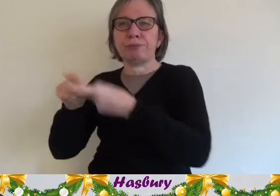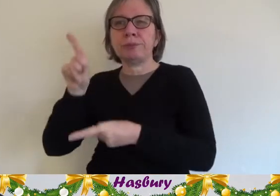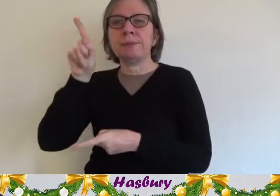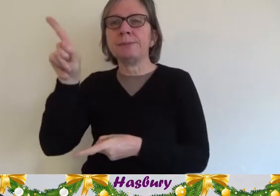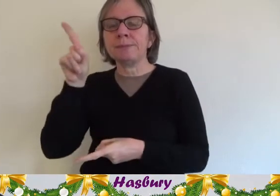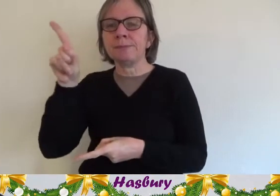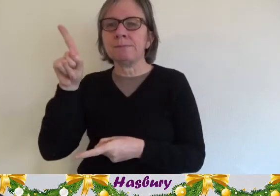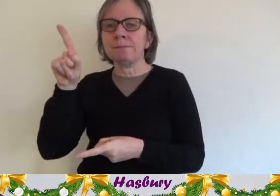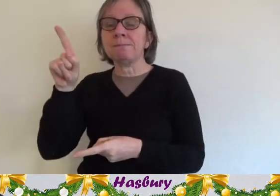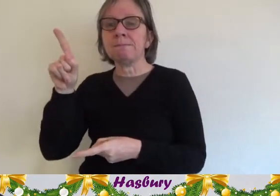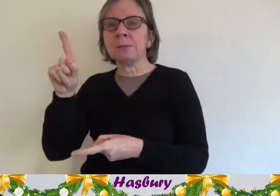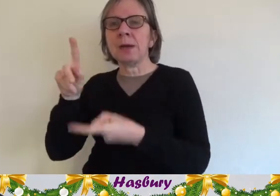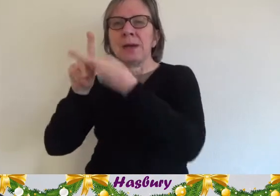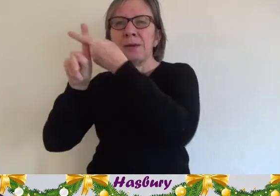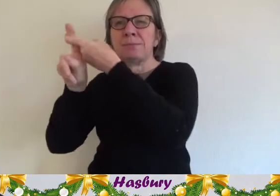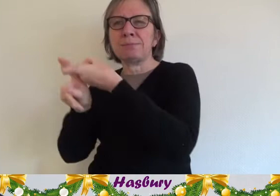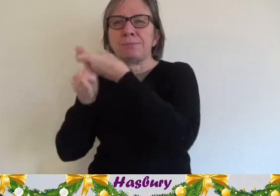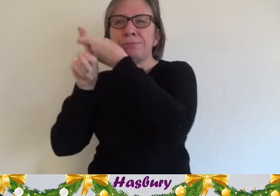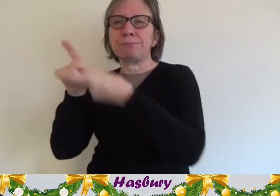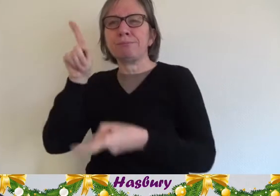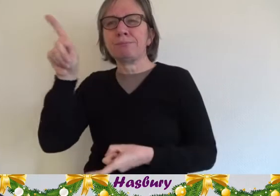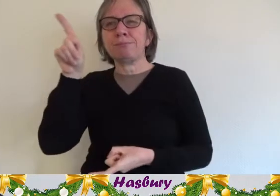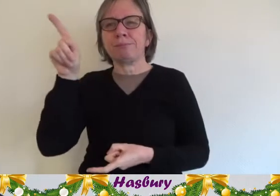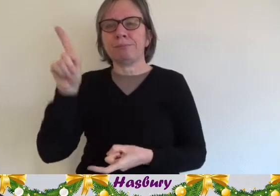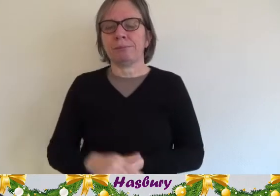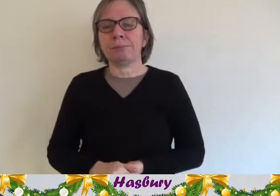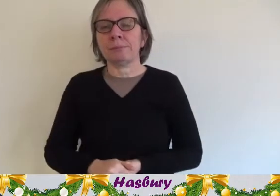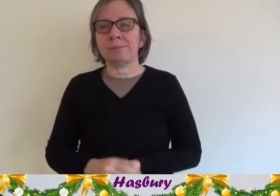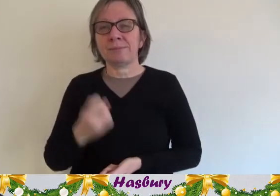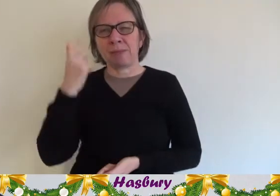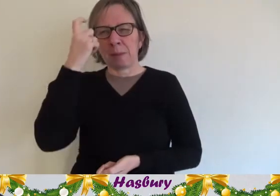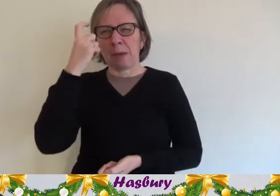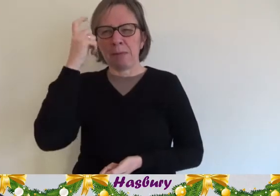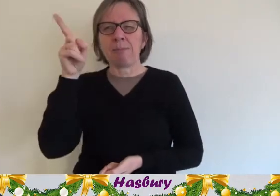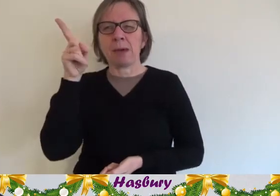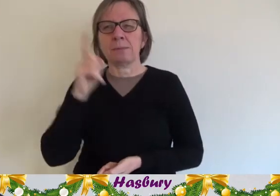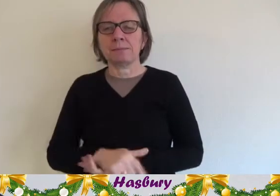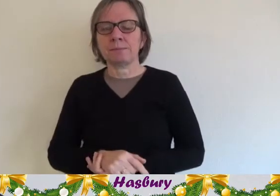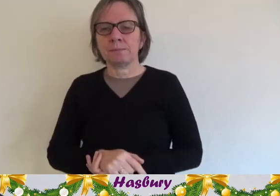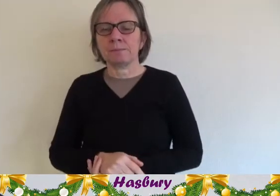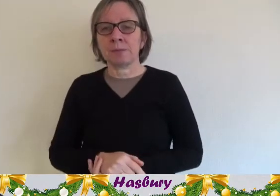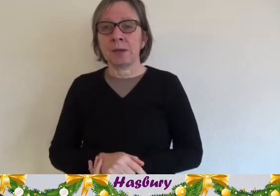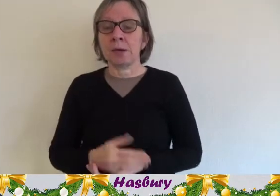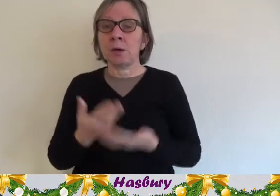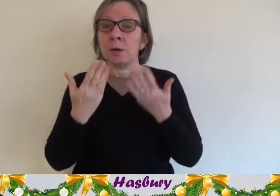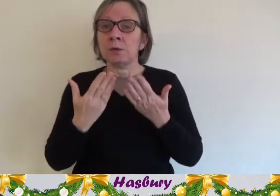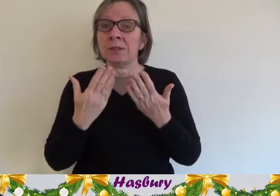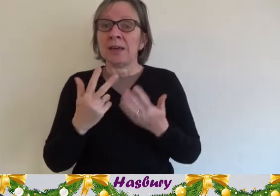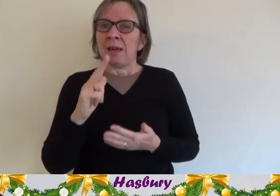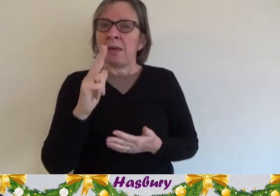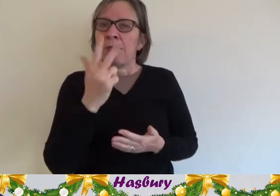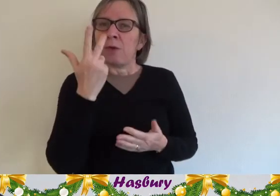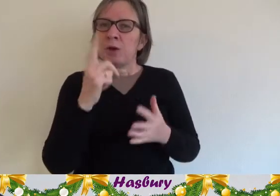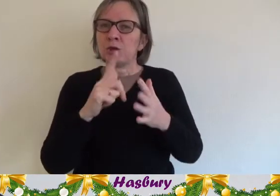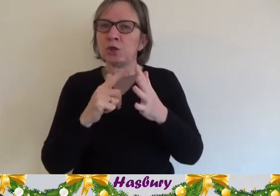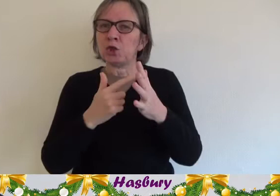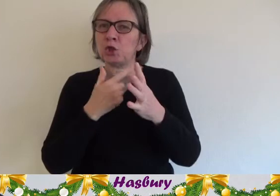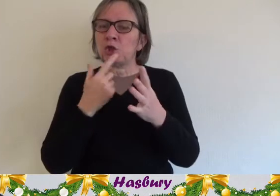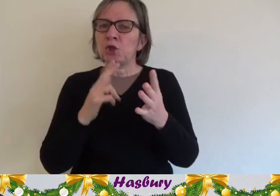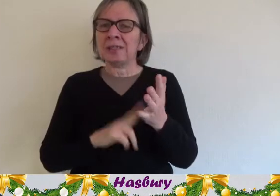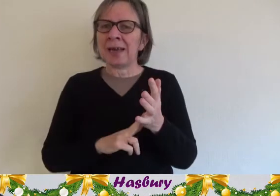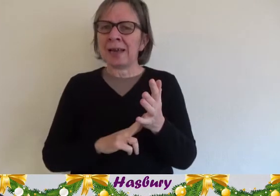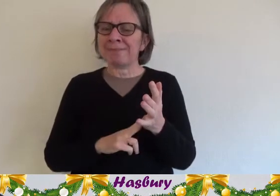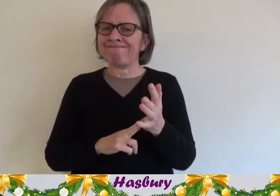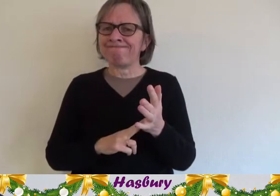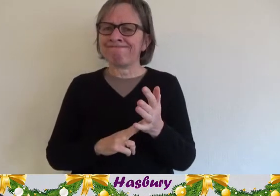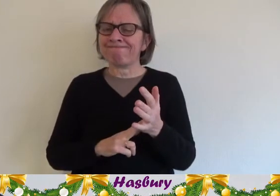have our hope in Him, and we've been thinking a lot about that recently. Today, being the 3rd of January, is kind of the